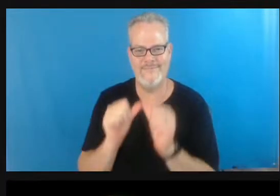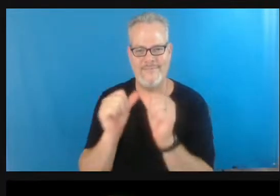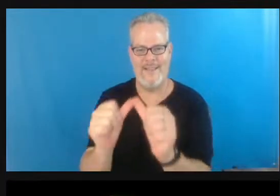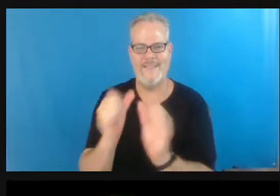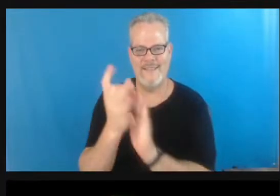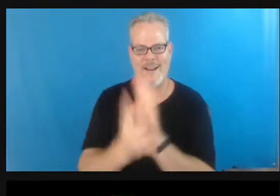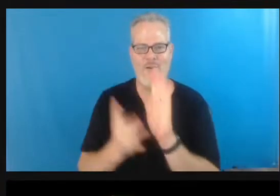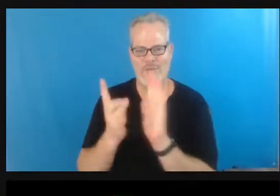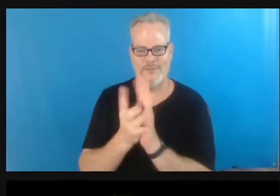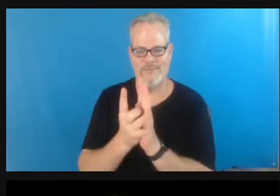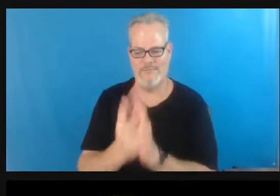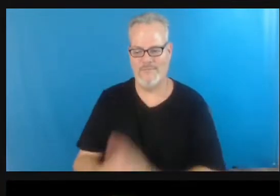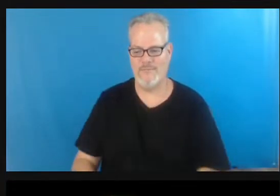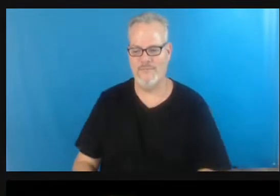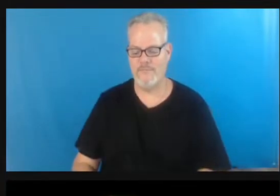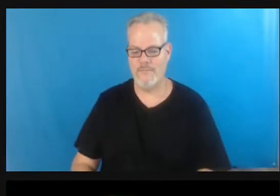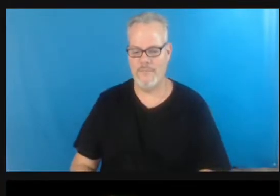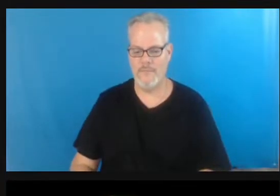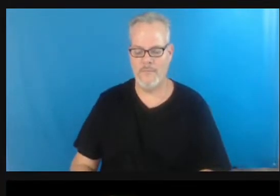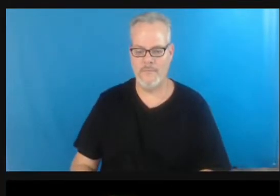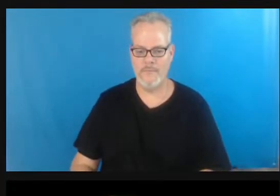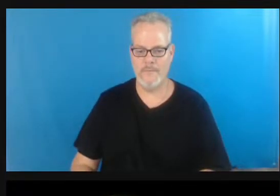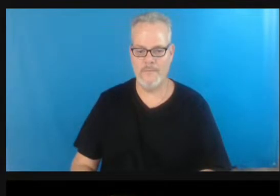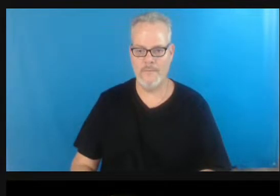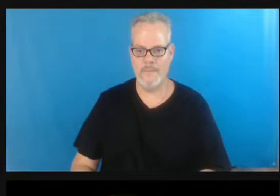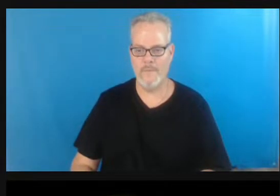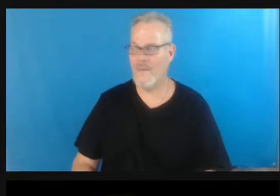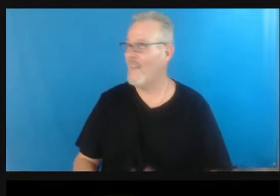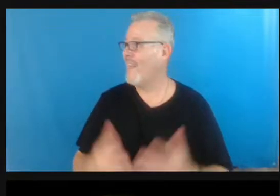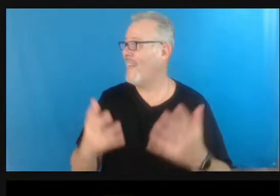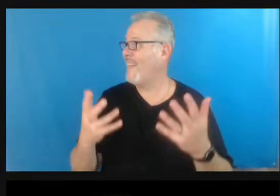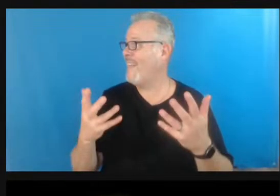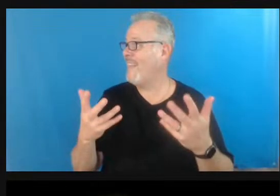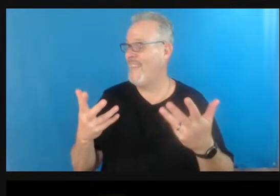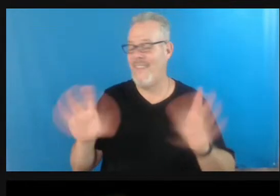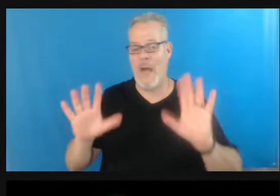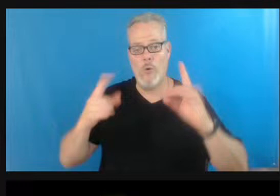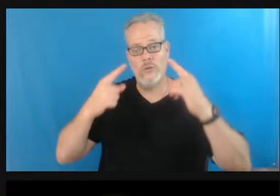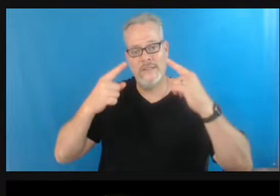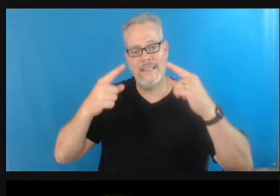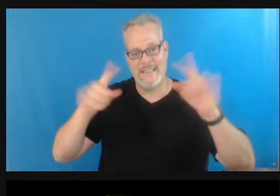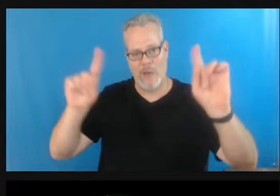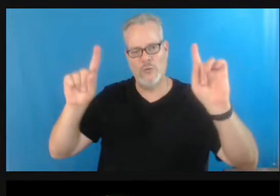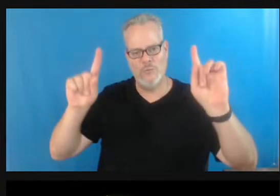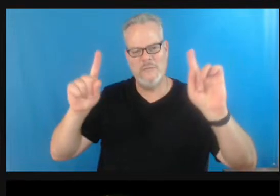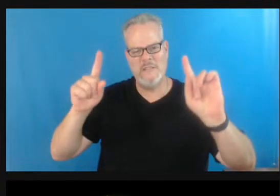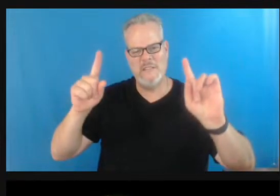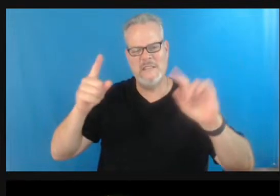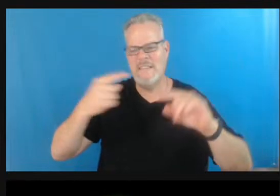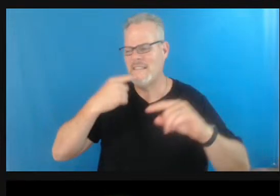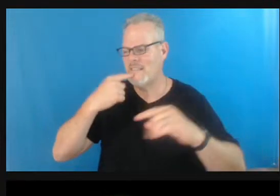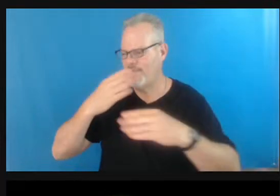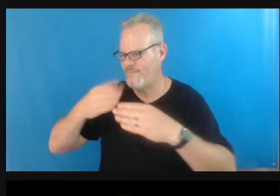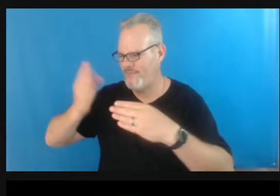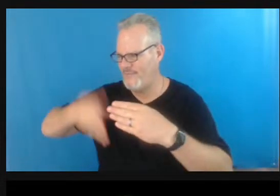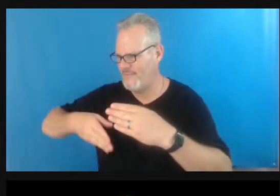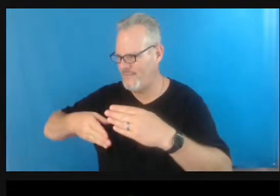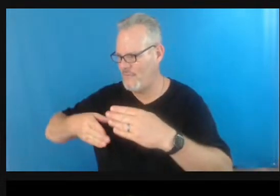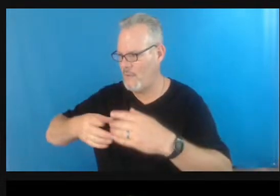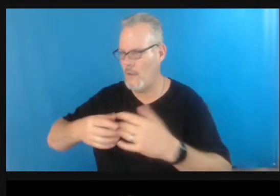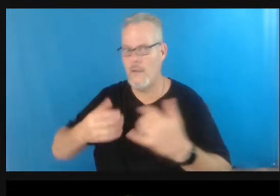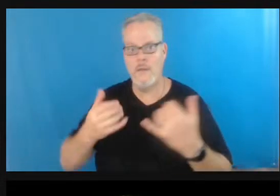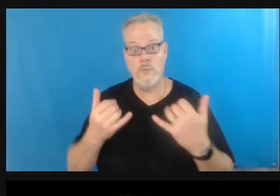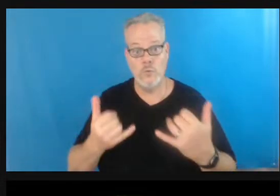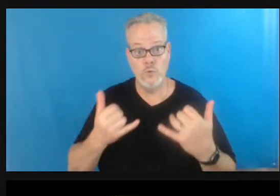So that was just that announcement of the end of it. And then we can come to today's daily update,